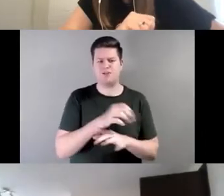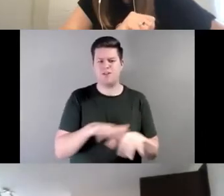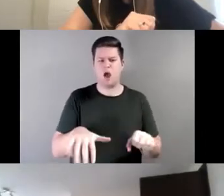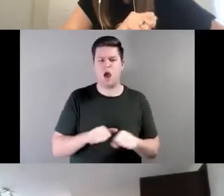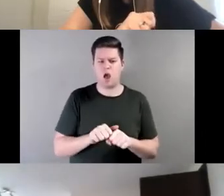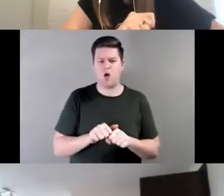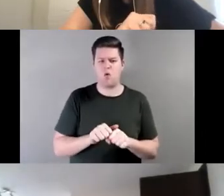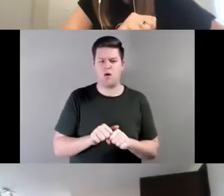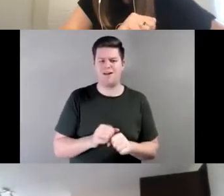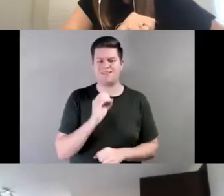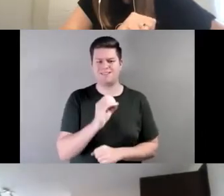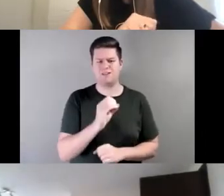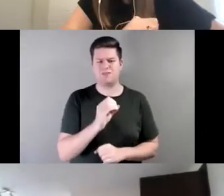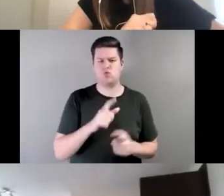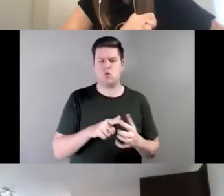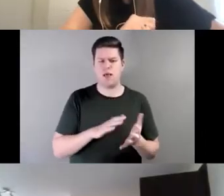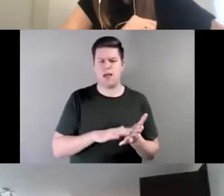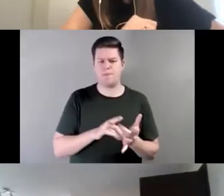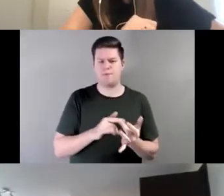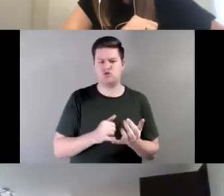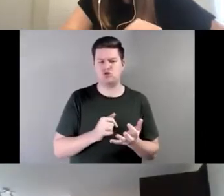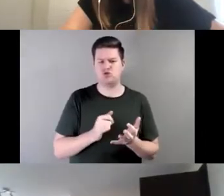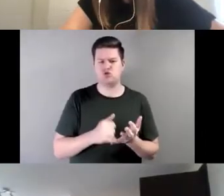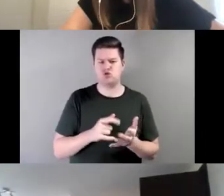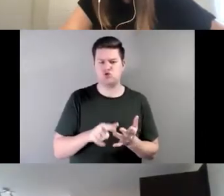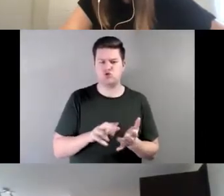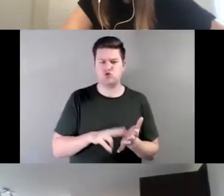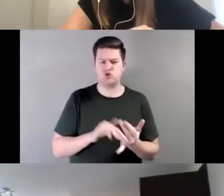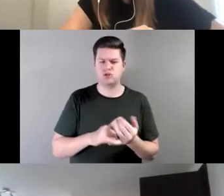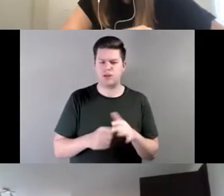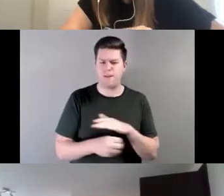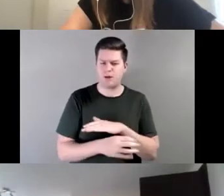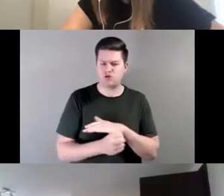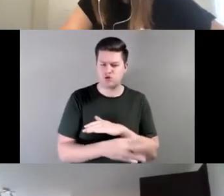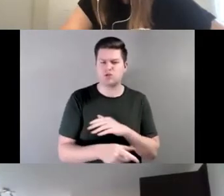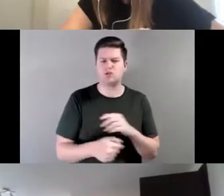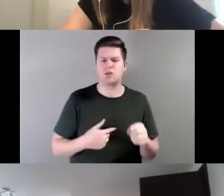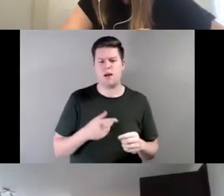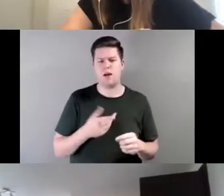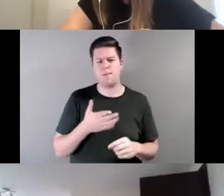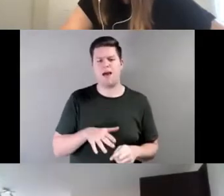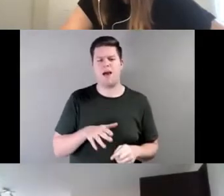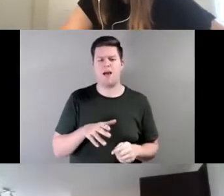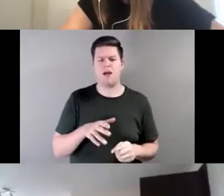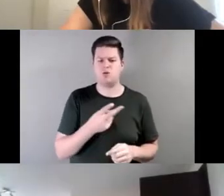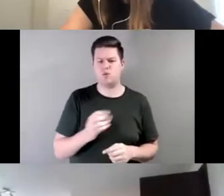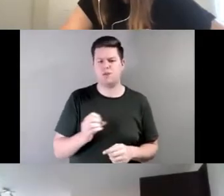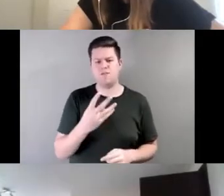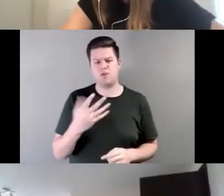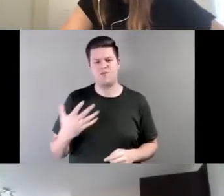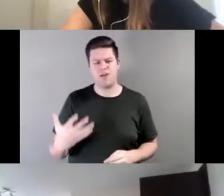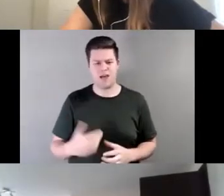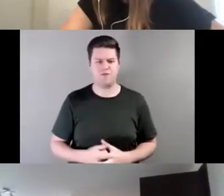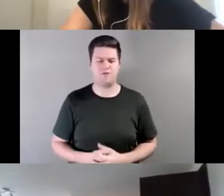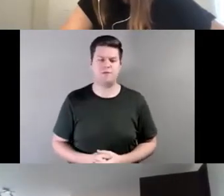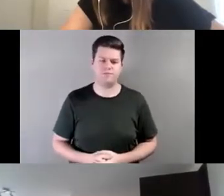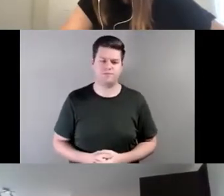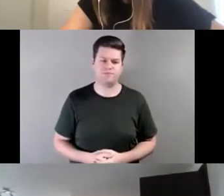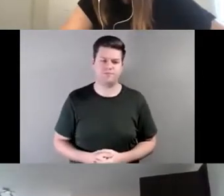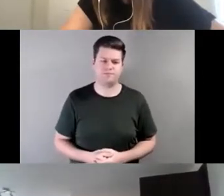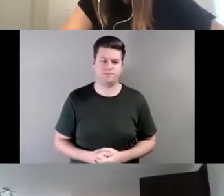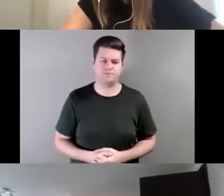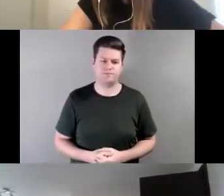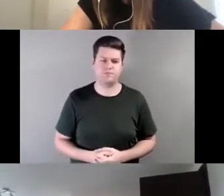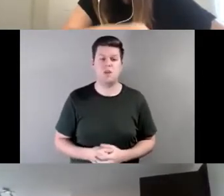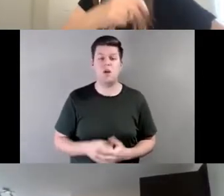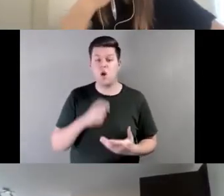So this new scheme commences the 31st of January 2022. Really, it's quite a big departure from